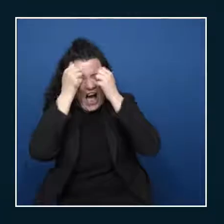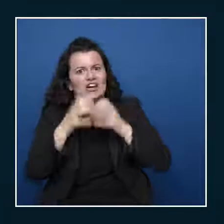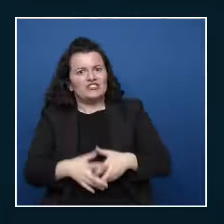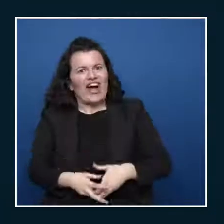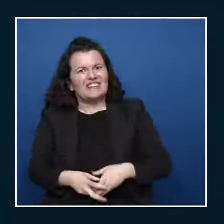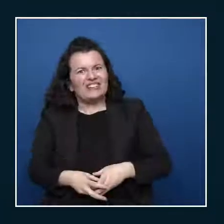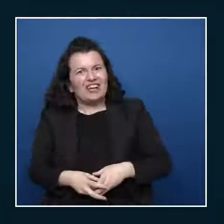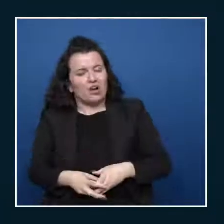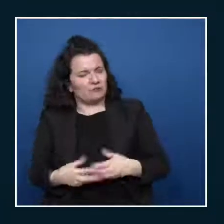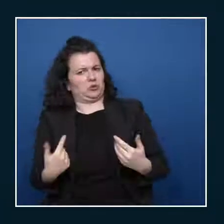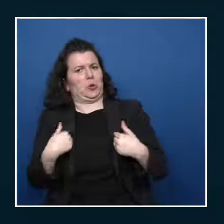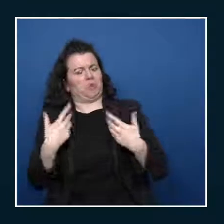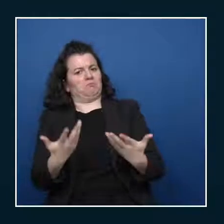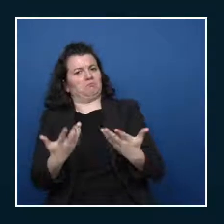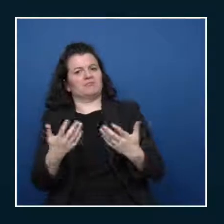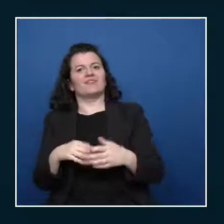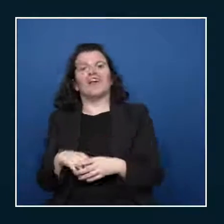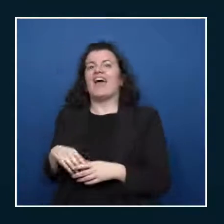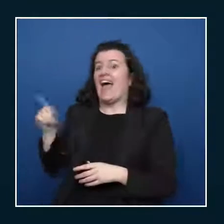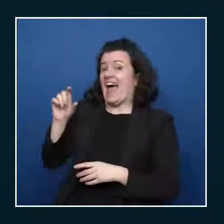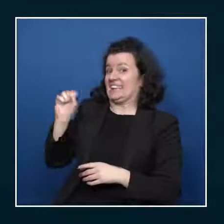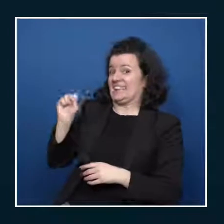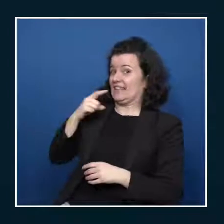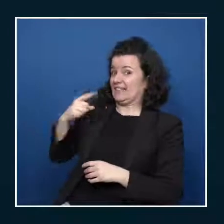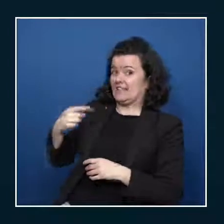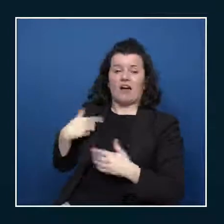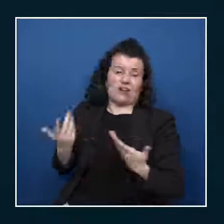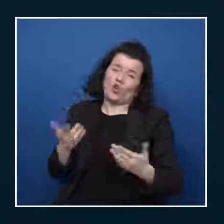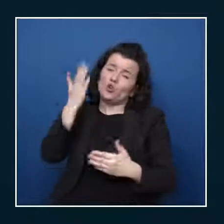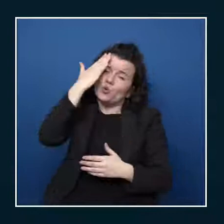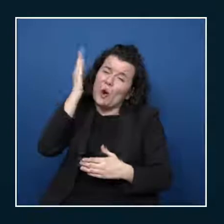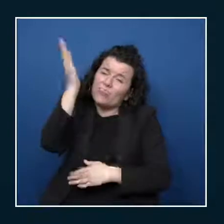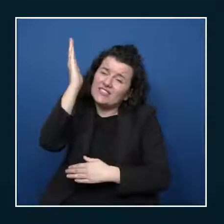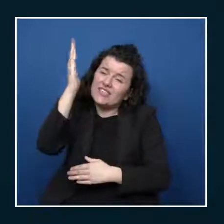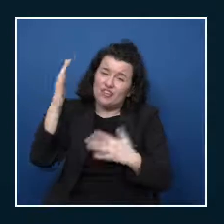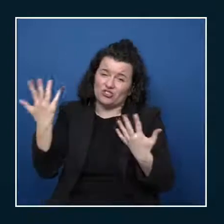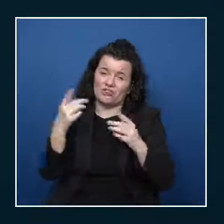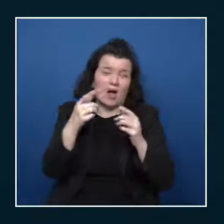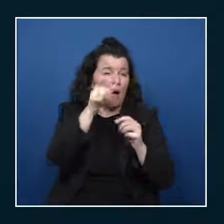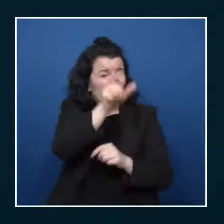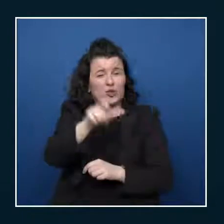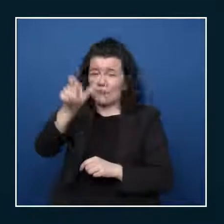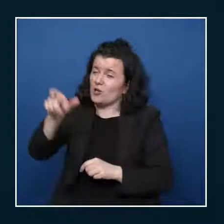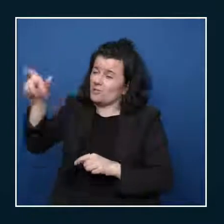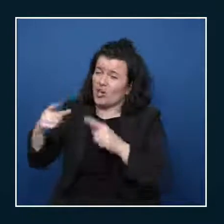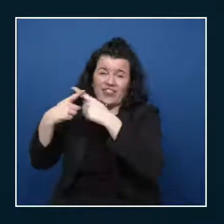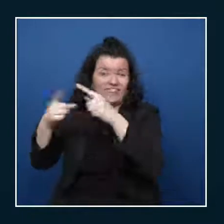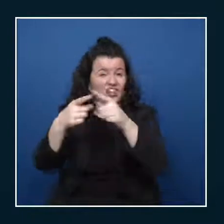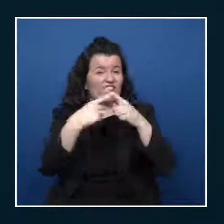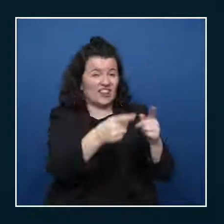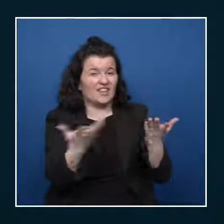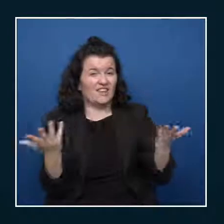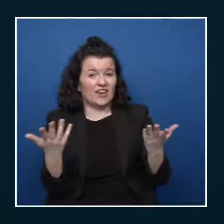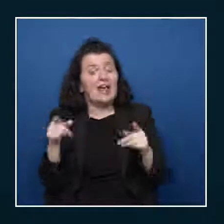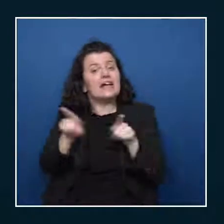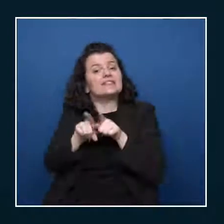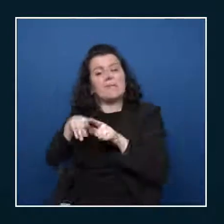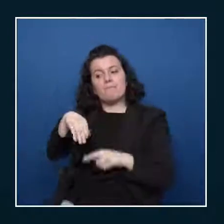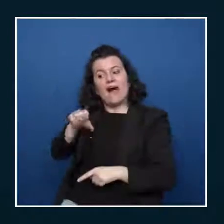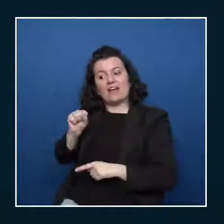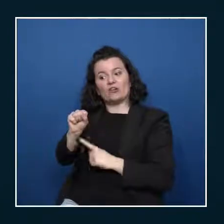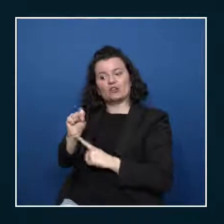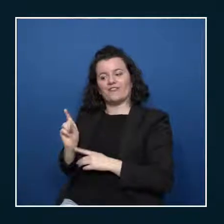different presentation styles, and when you get to the level of, like, you're showing stuff off at Microsoft, there's some people that like